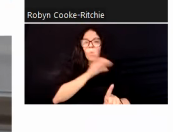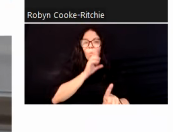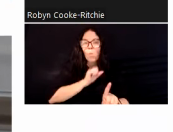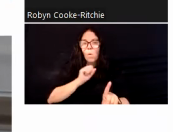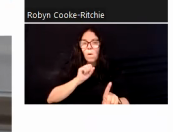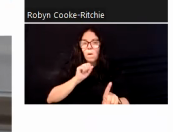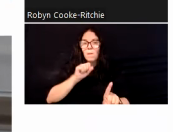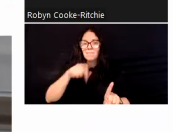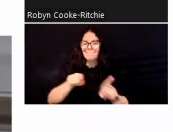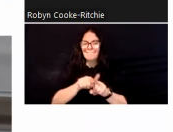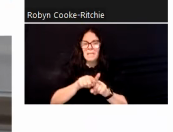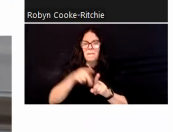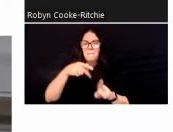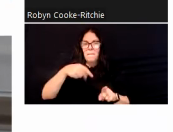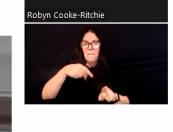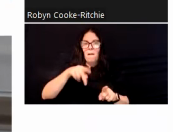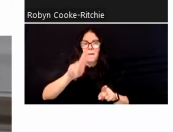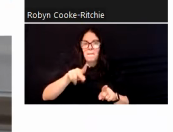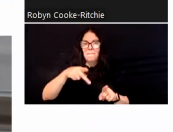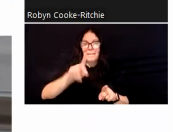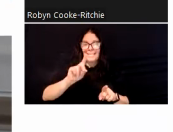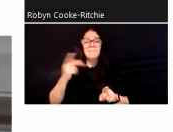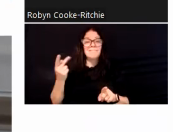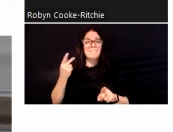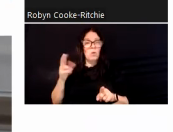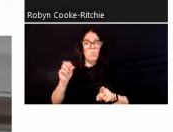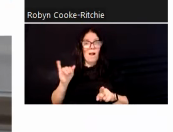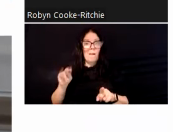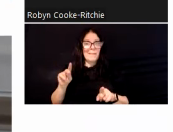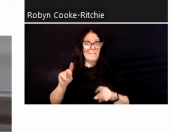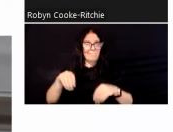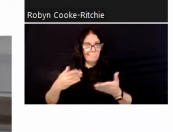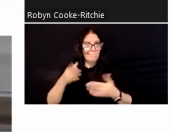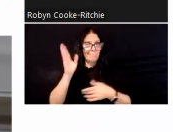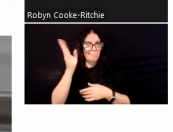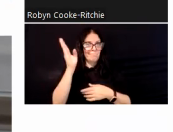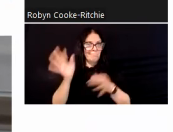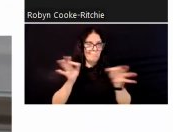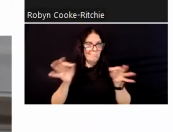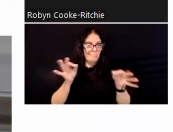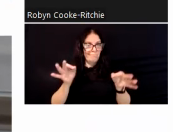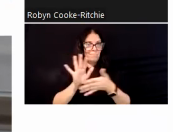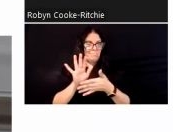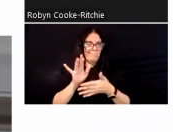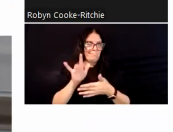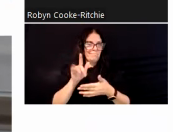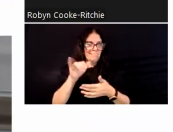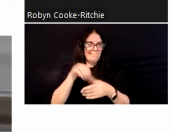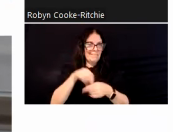webinars that Robin and I have done. In the link below, and you can see the